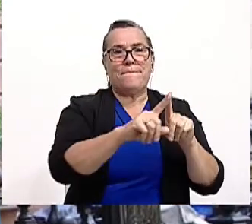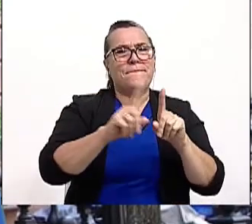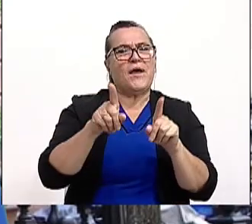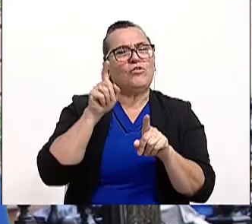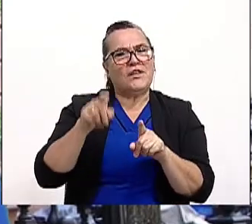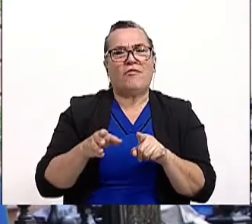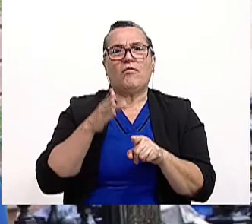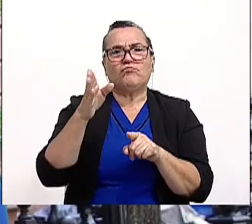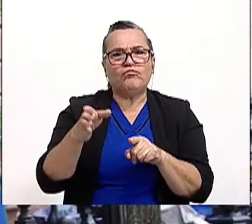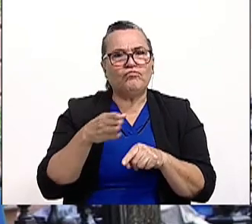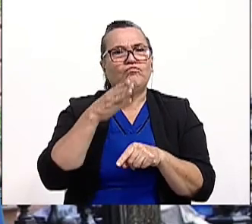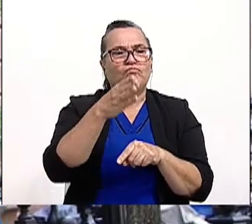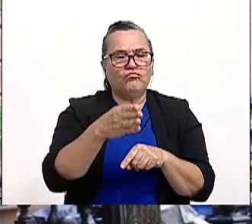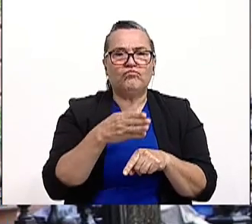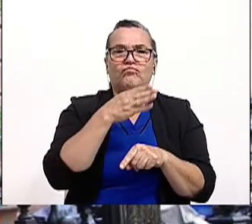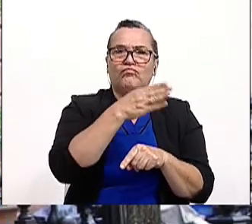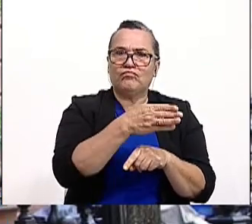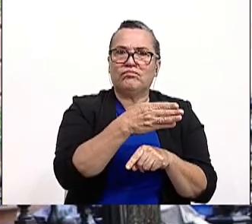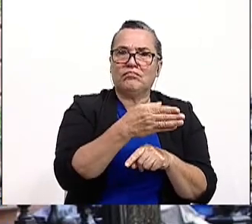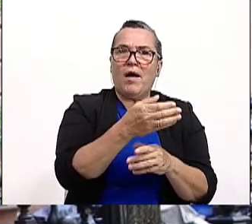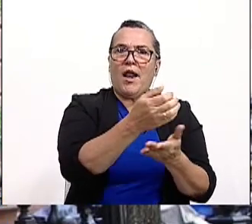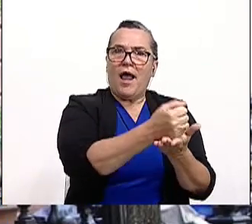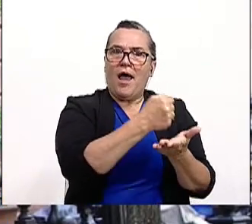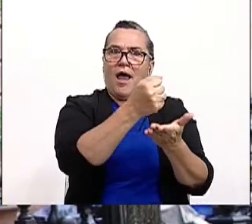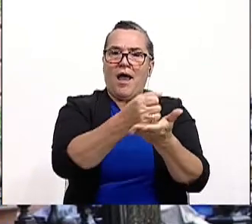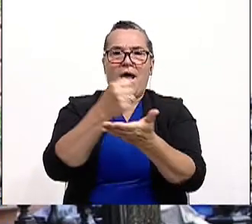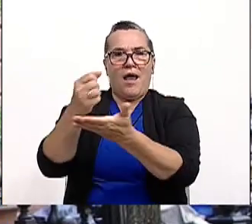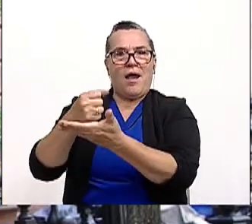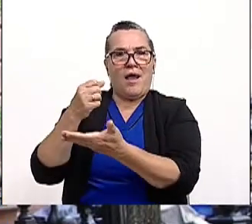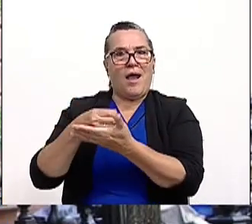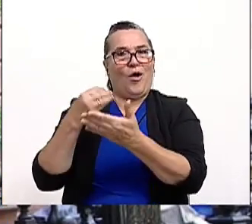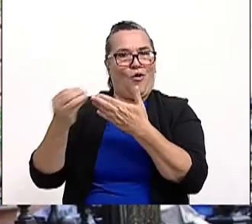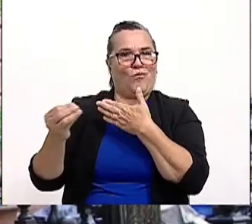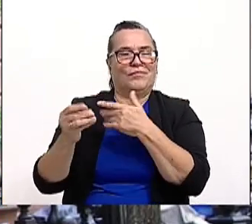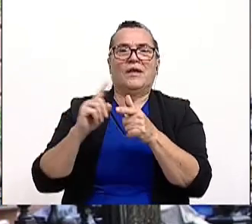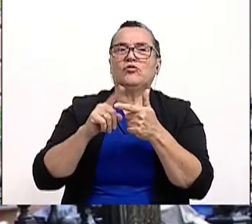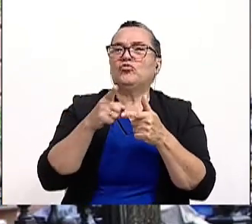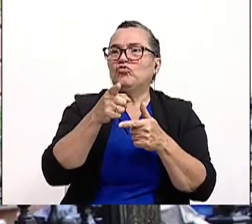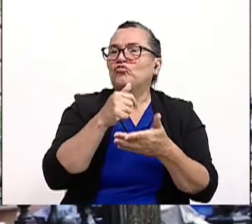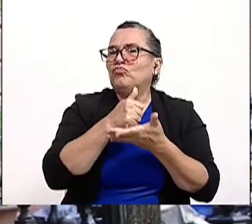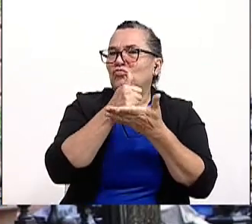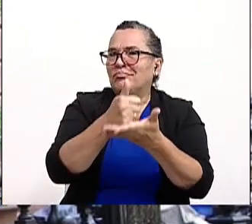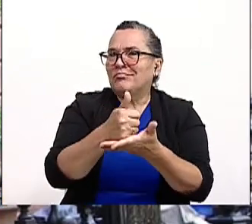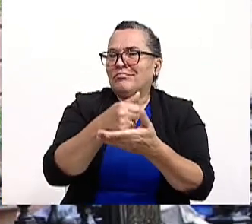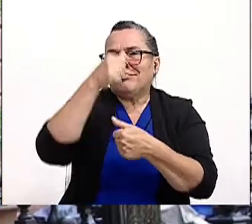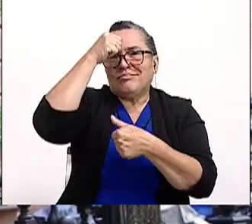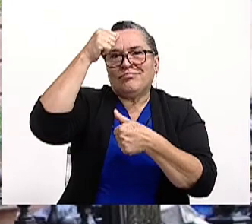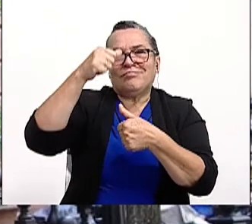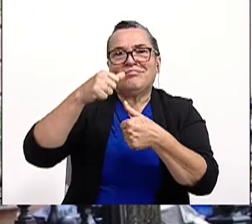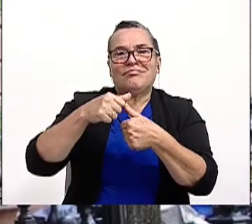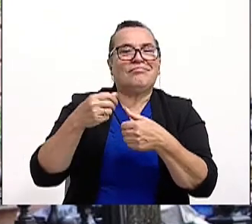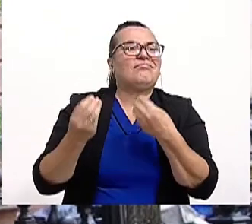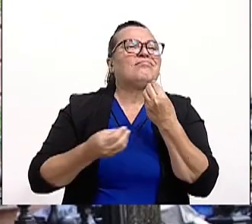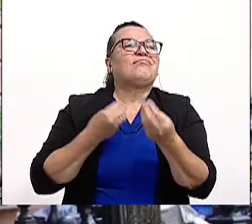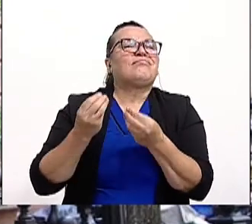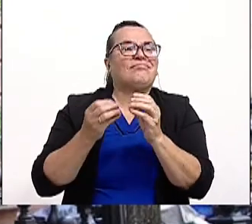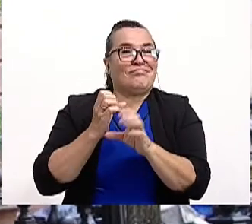different places to get the things they need. So you're going to help them. Let's remember what we have to